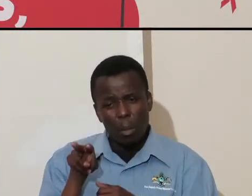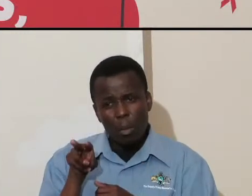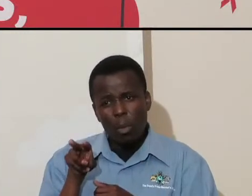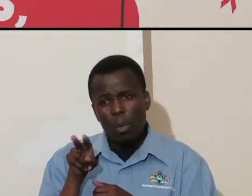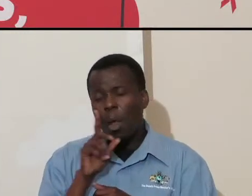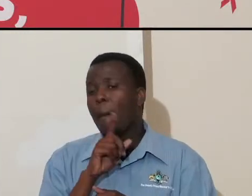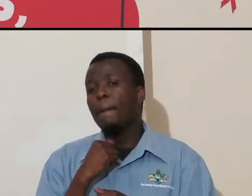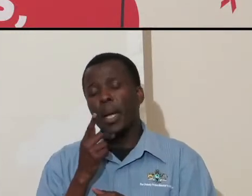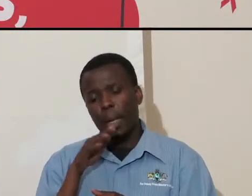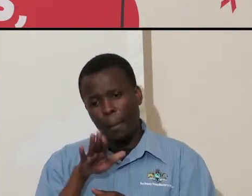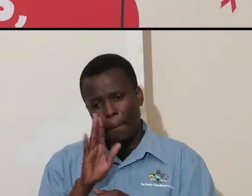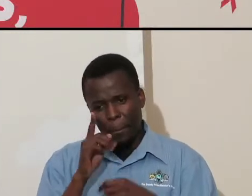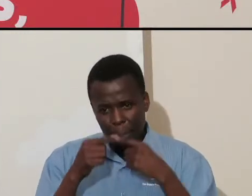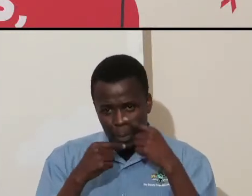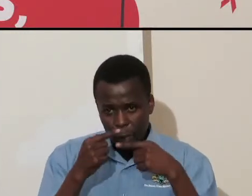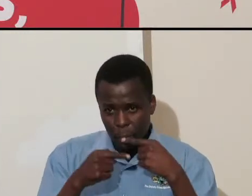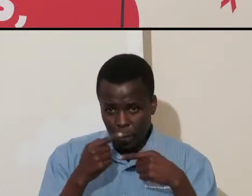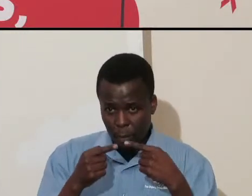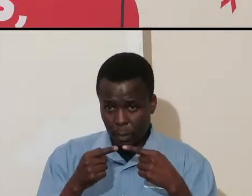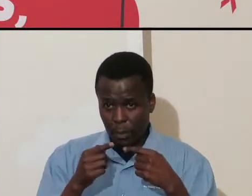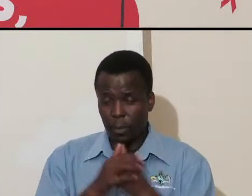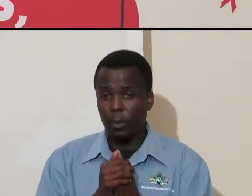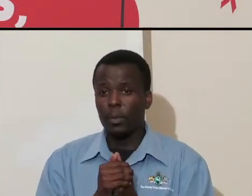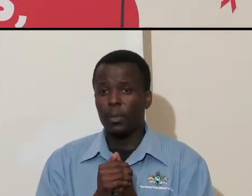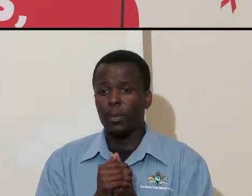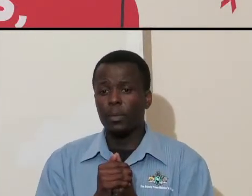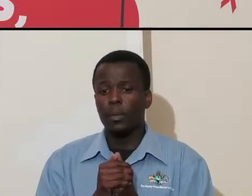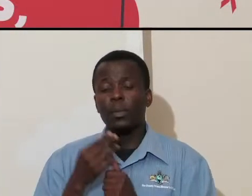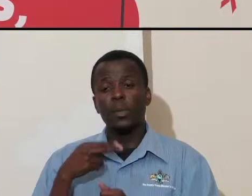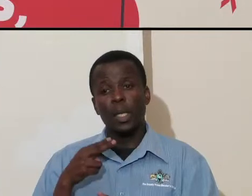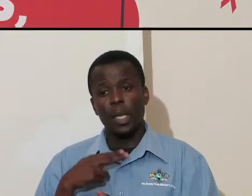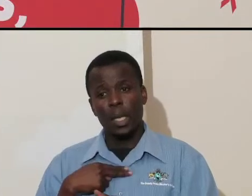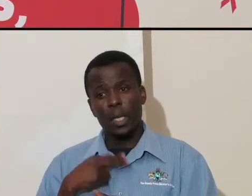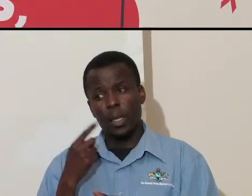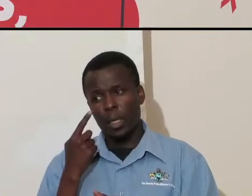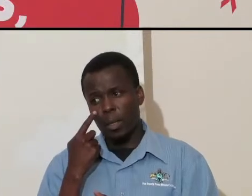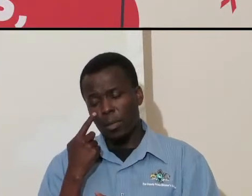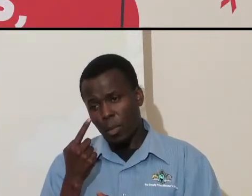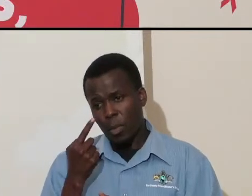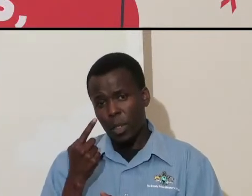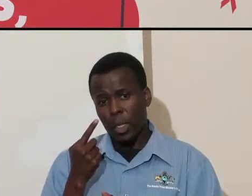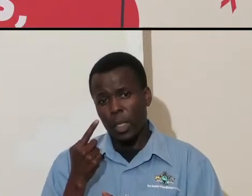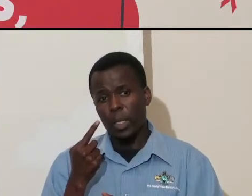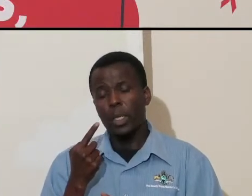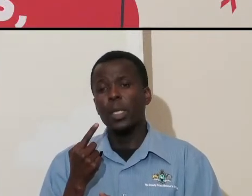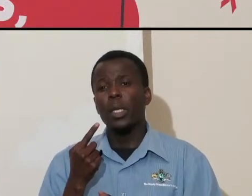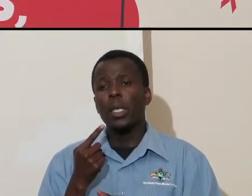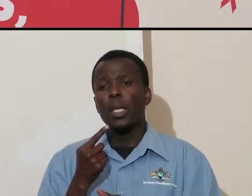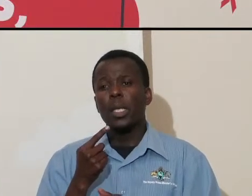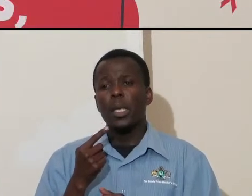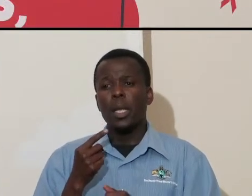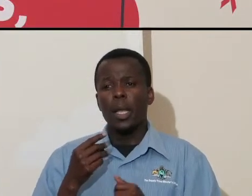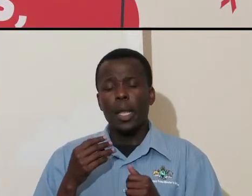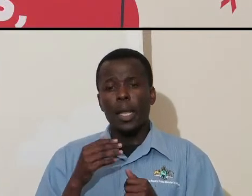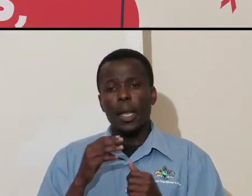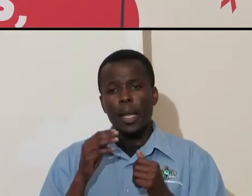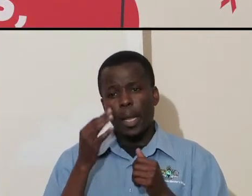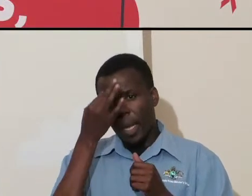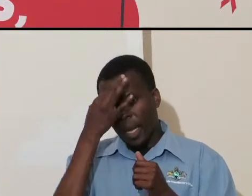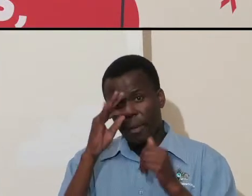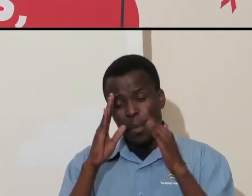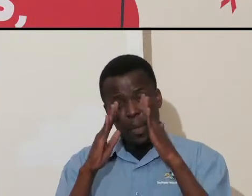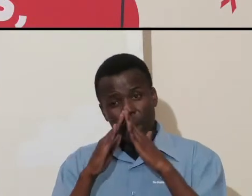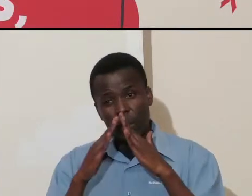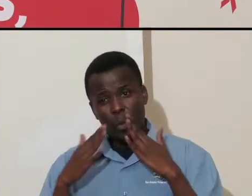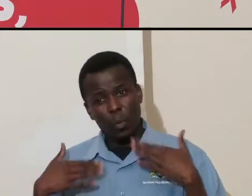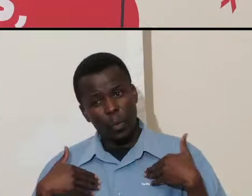like to say that we have seen that from the Honorable Minister for Health in the response to HIV and AIDS,